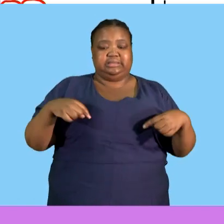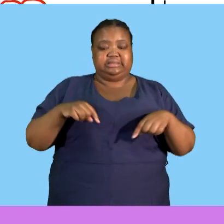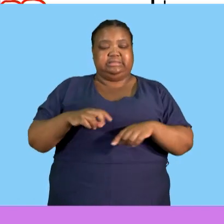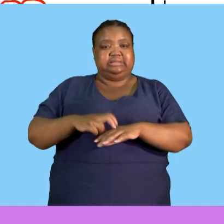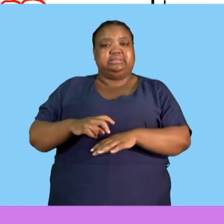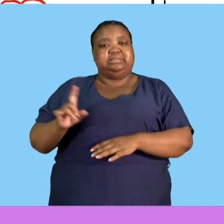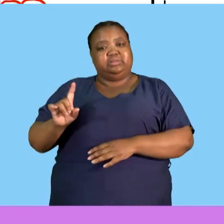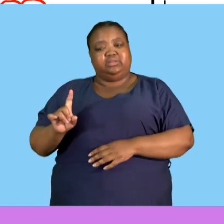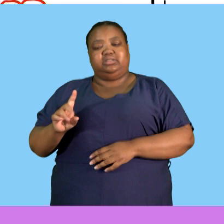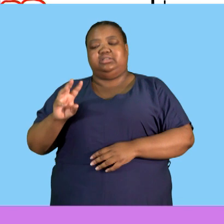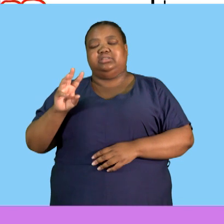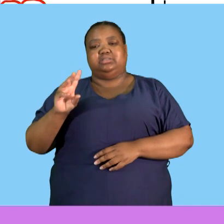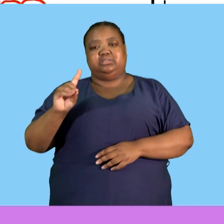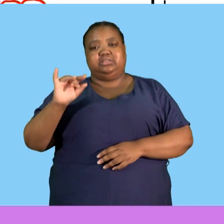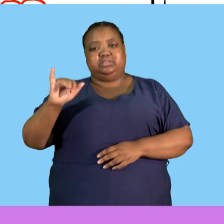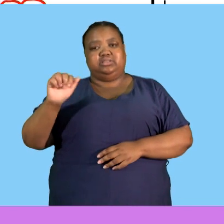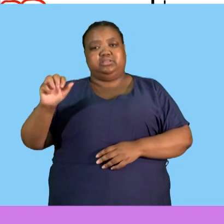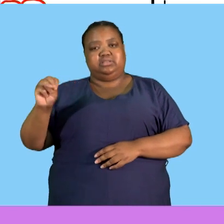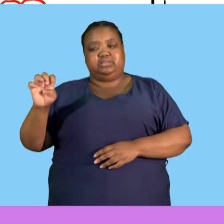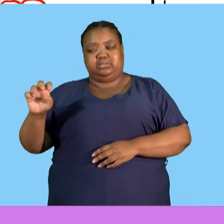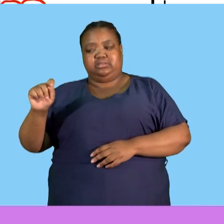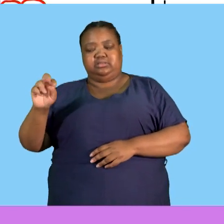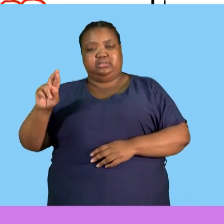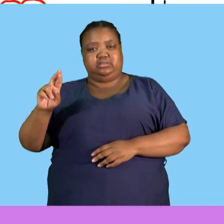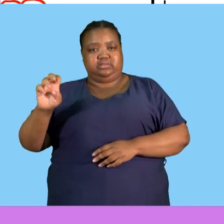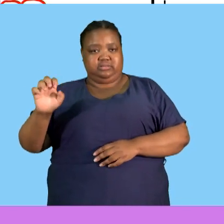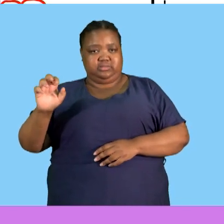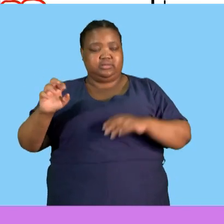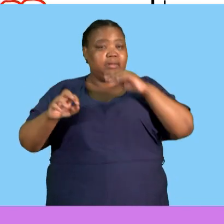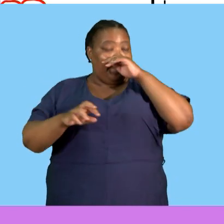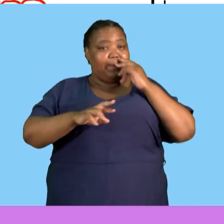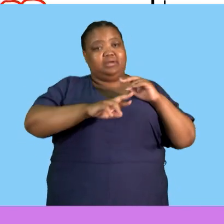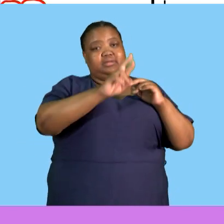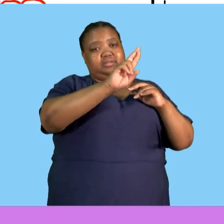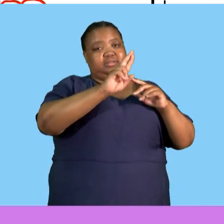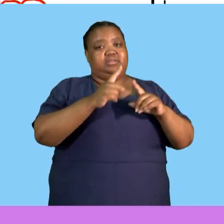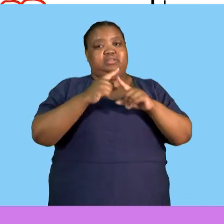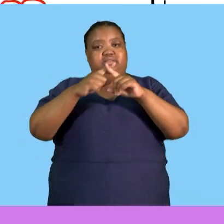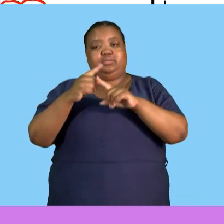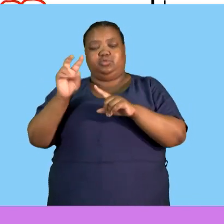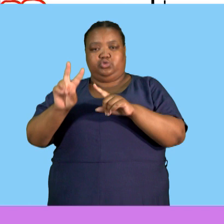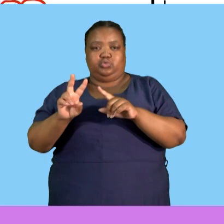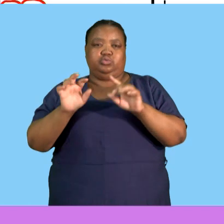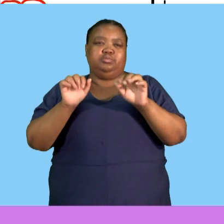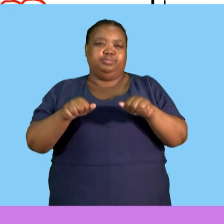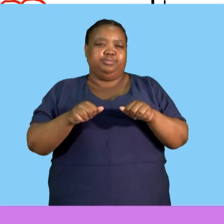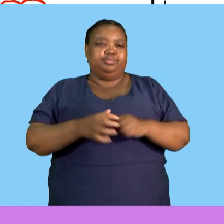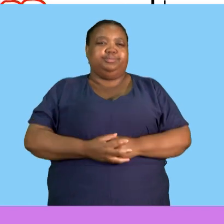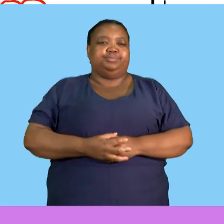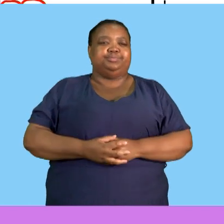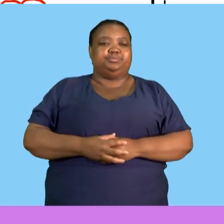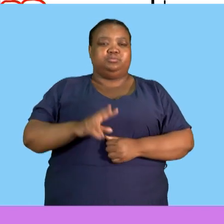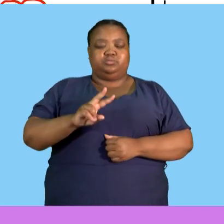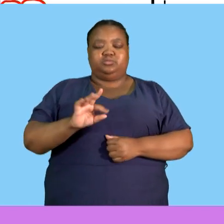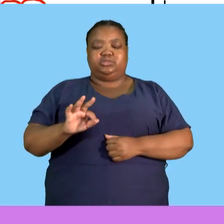we needed the diameter. We know diameter is double your radius. So therefore I took the radius, I multiplied that by 2. Ended